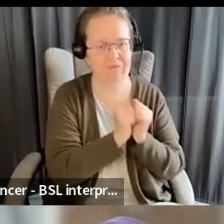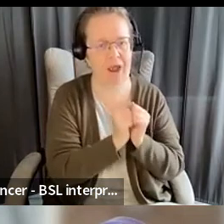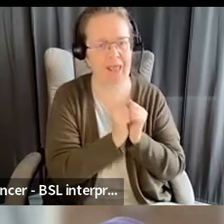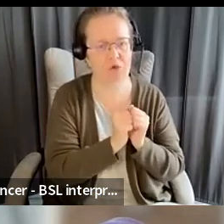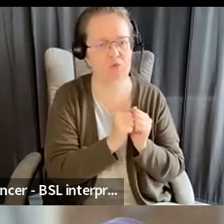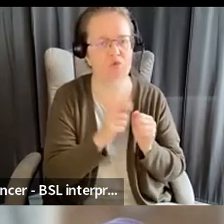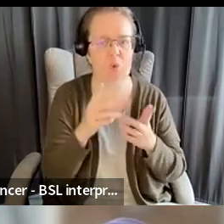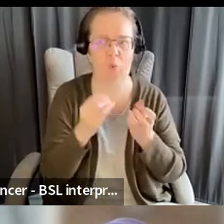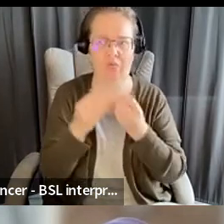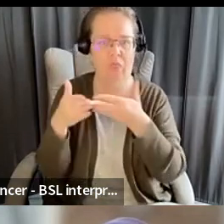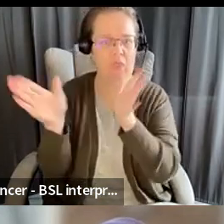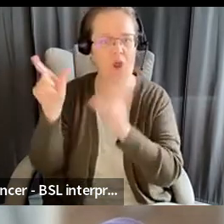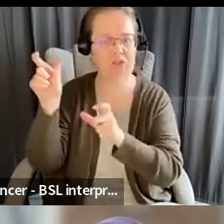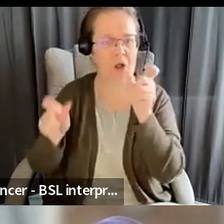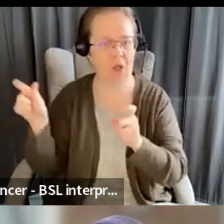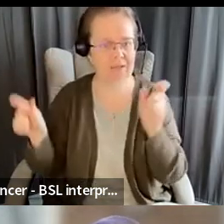clients?